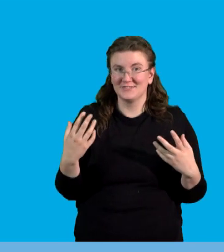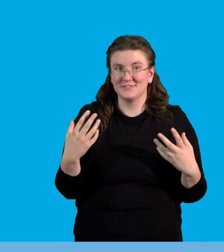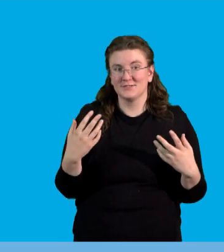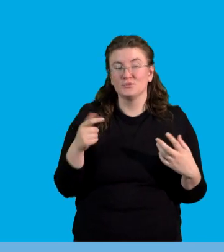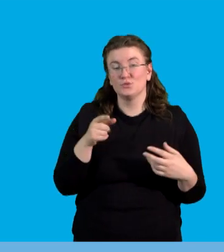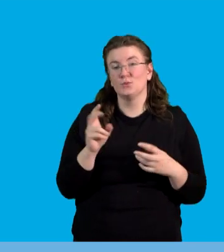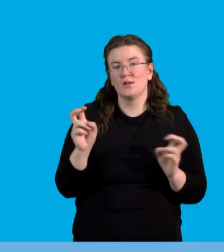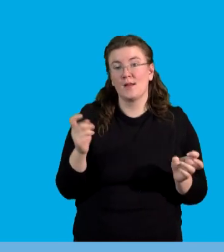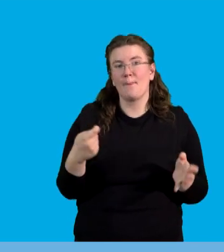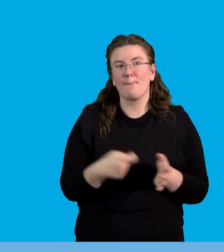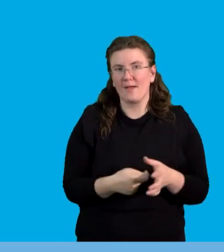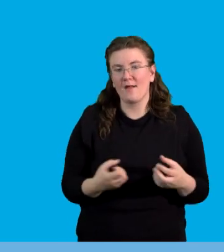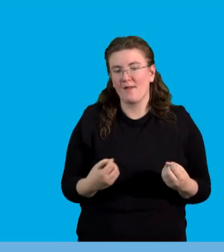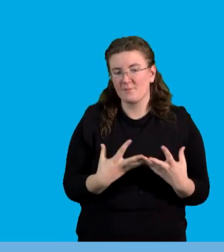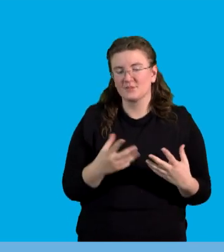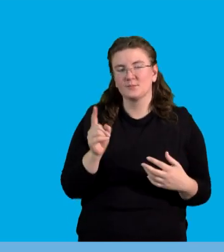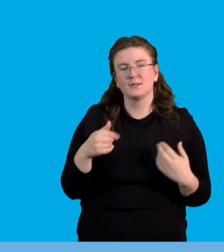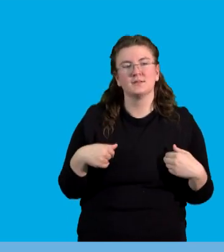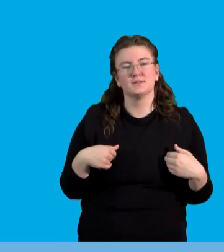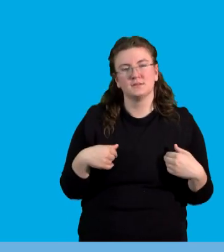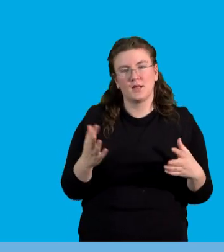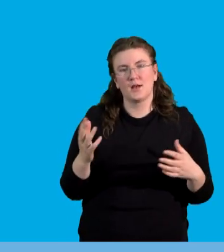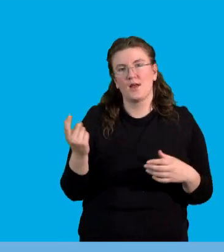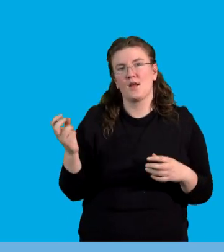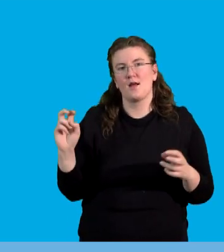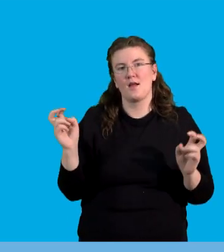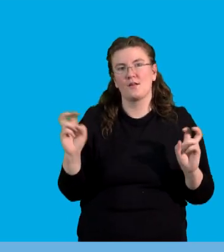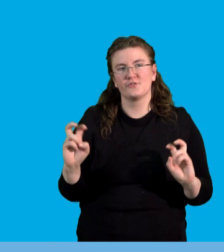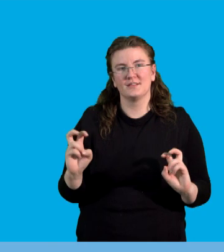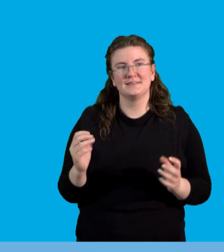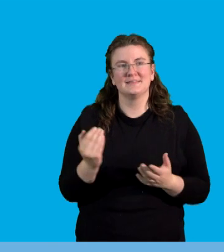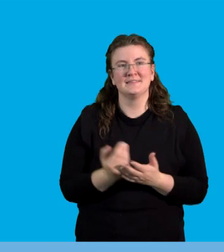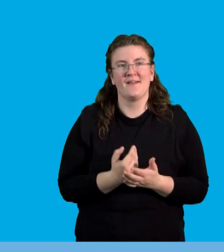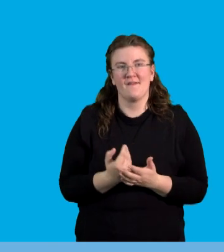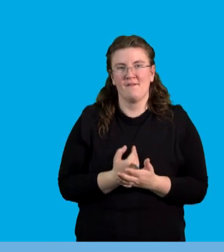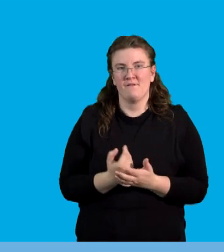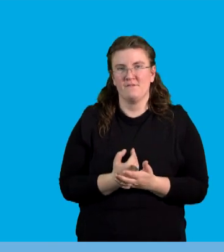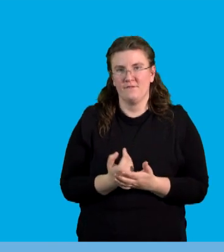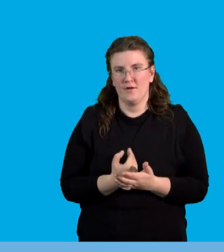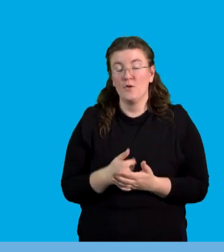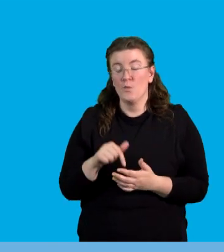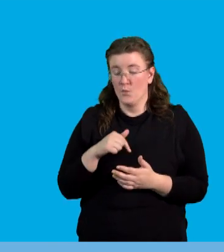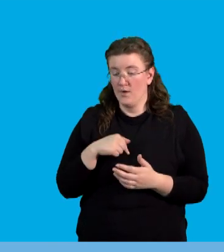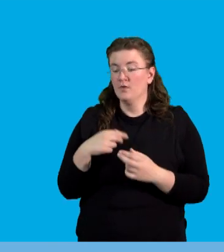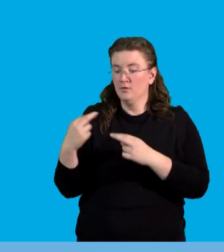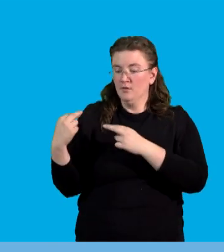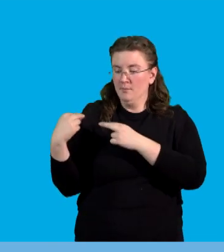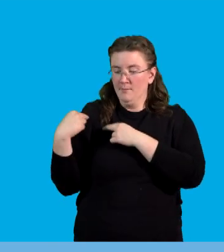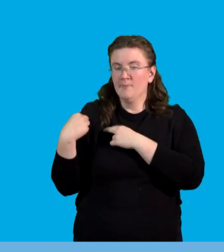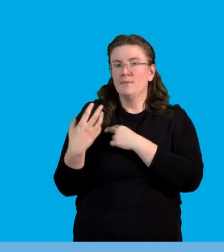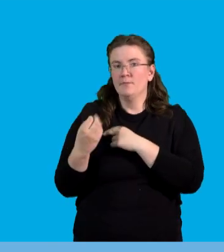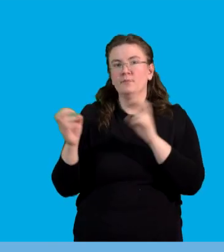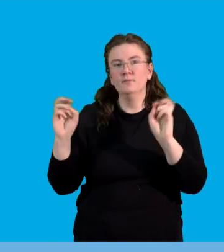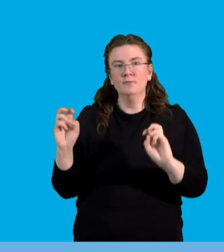much electricity that you need to buy, you need to start by saving the electricity. So we all have a responsibility